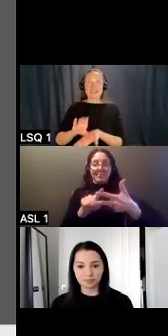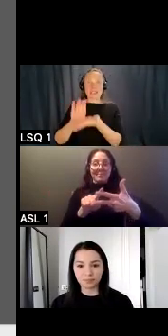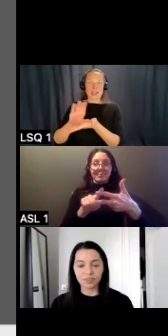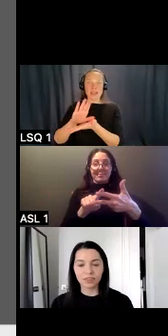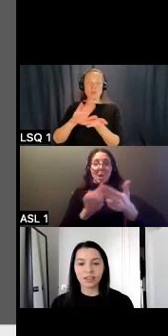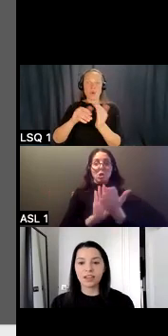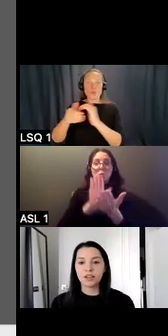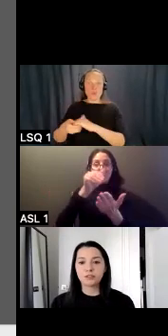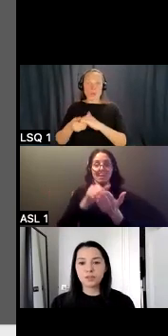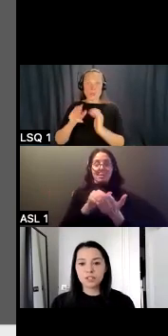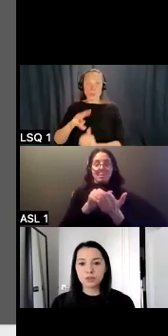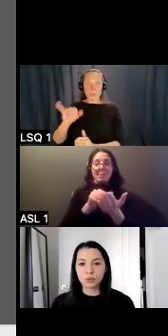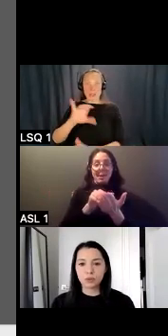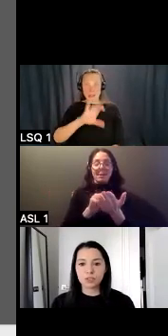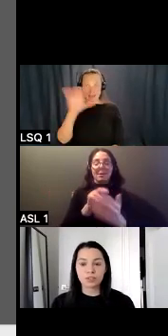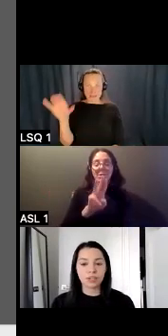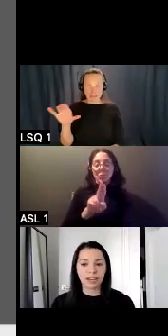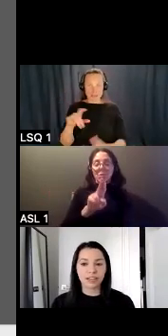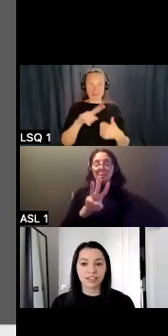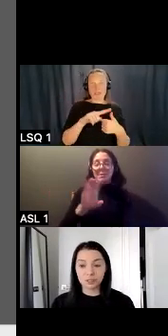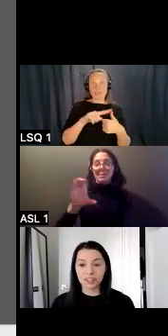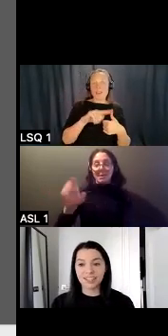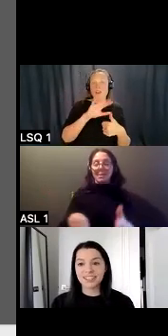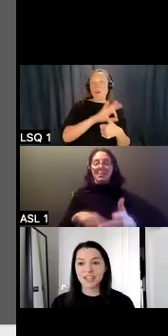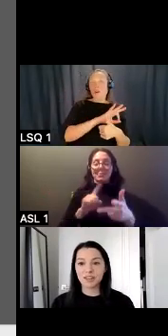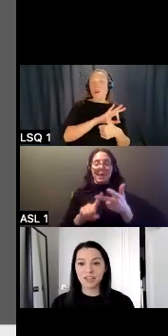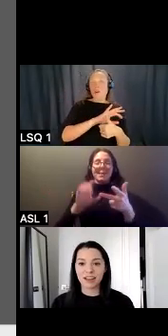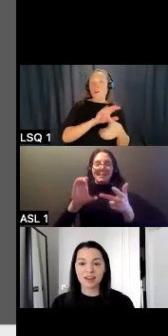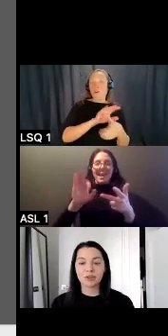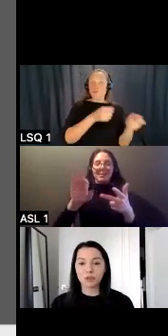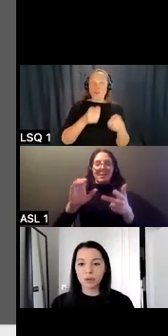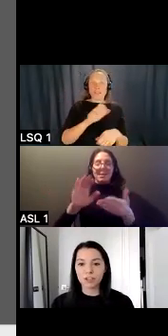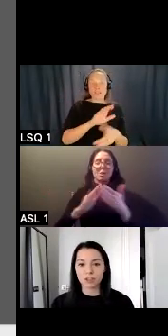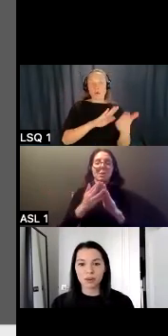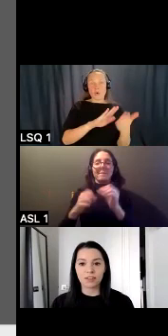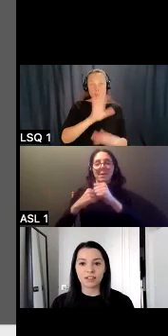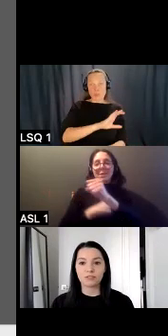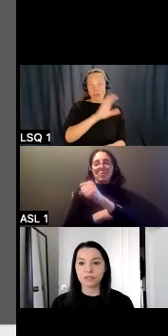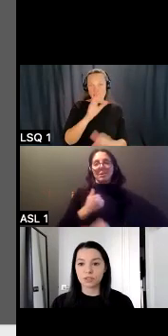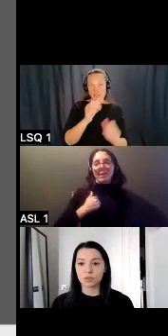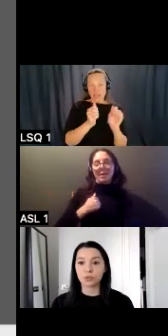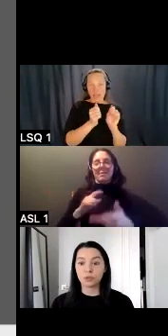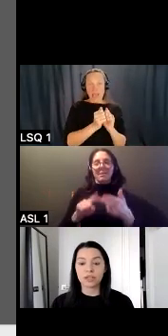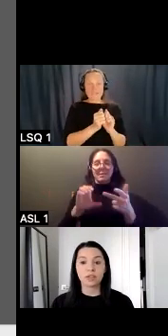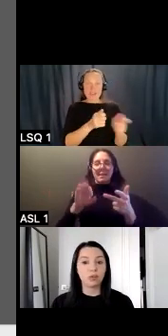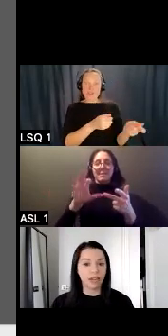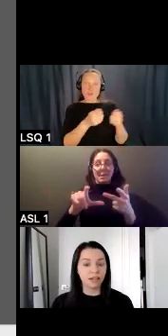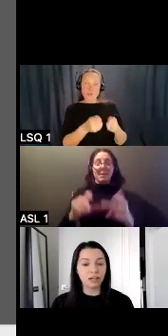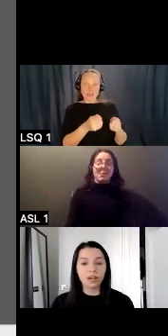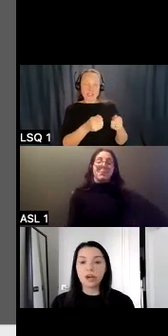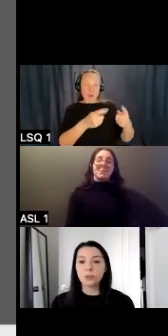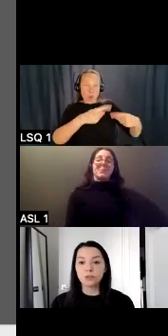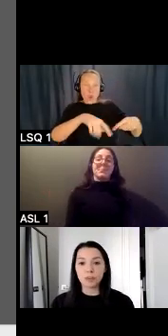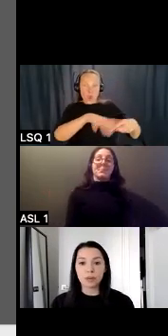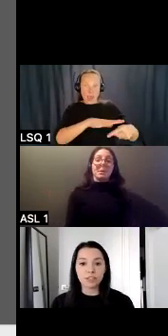United Way, Centraide, and Community Foundations of Canada. The foundation will work in collaboration with the funds that